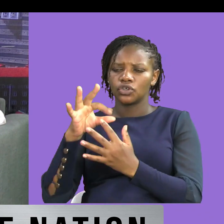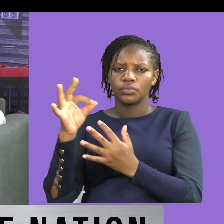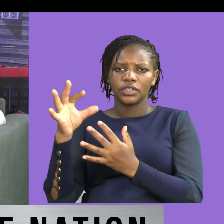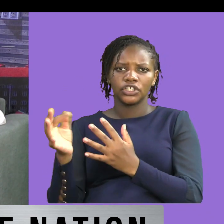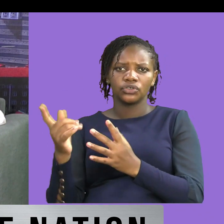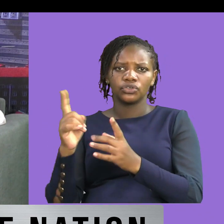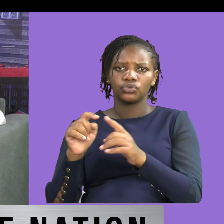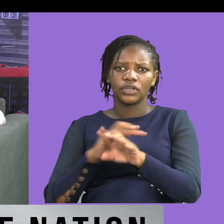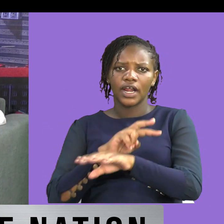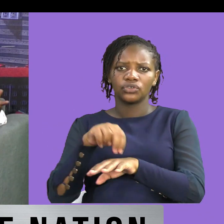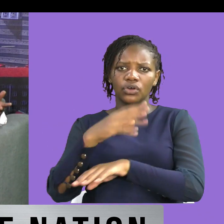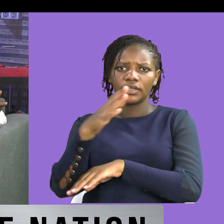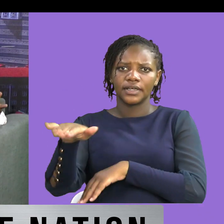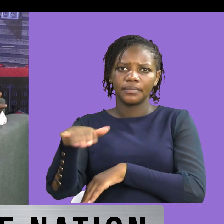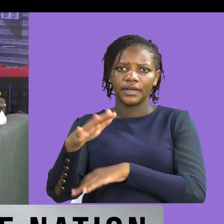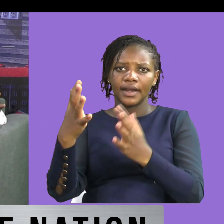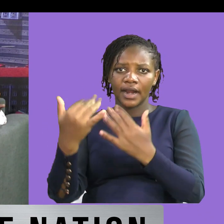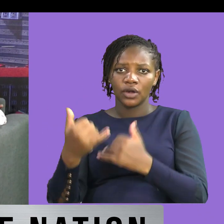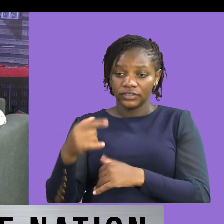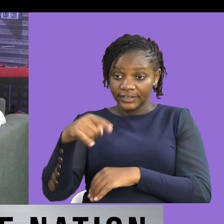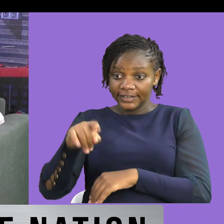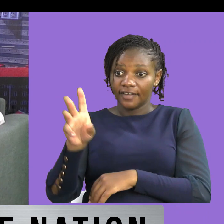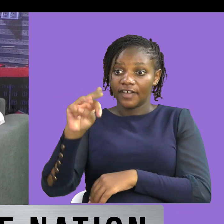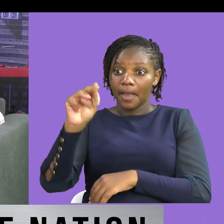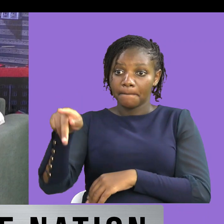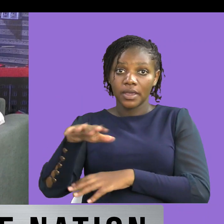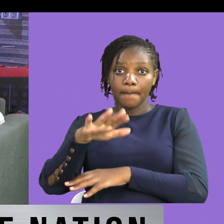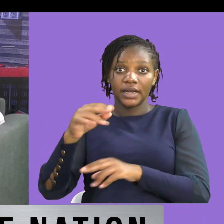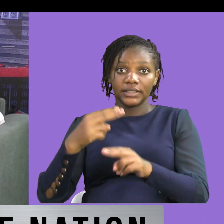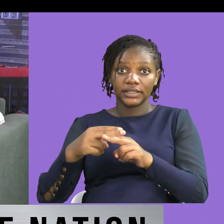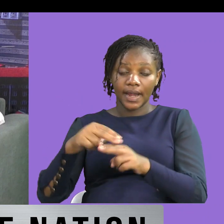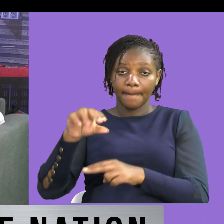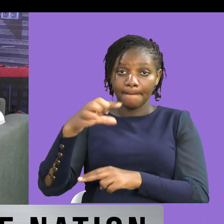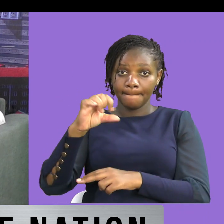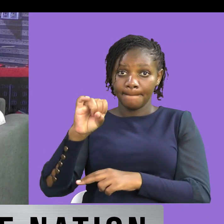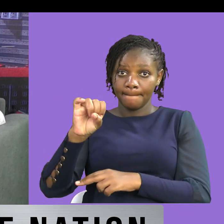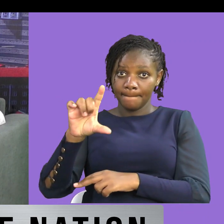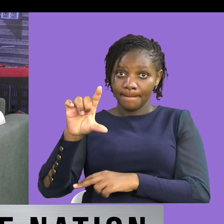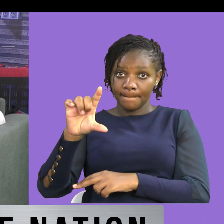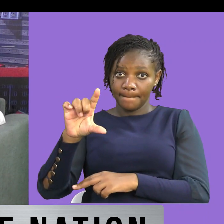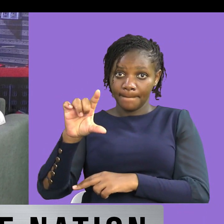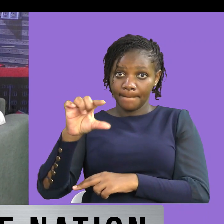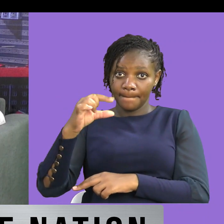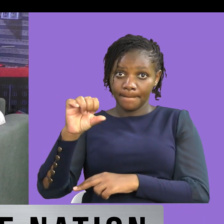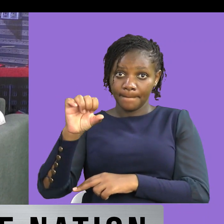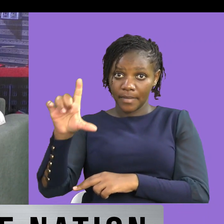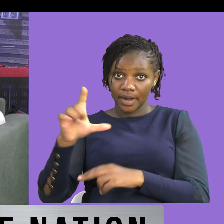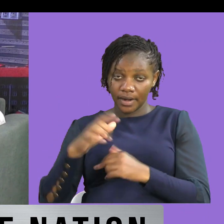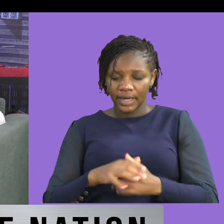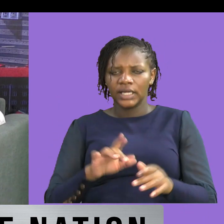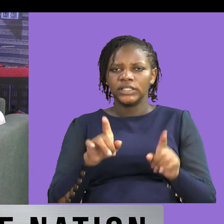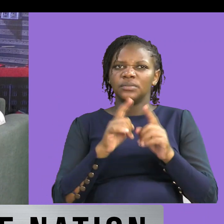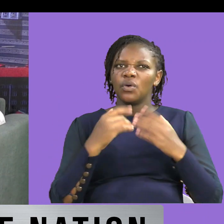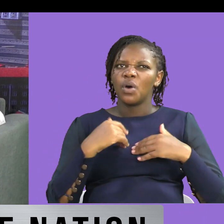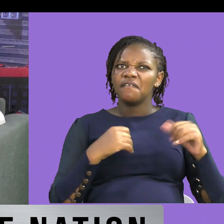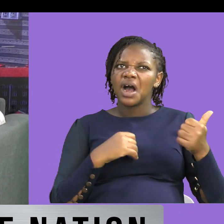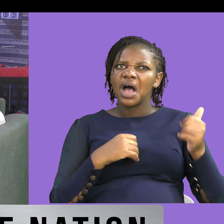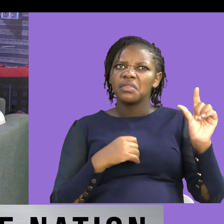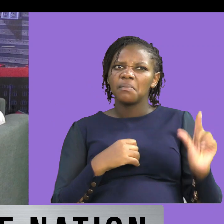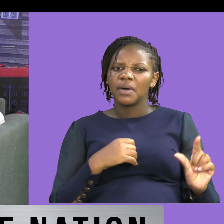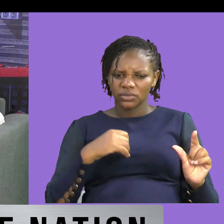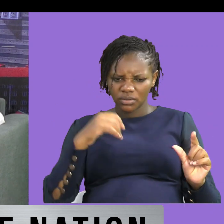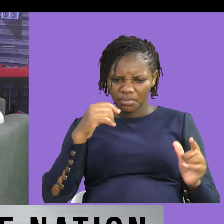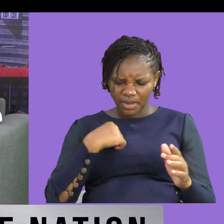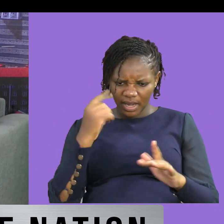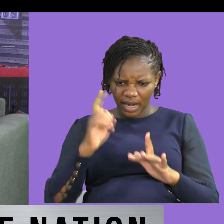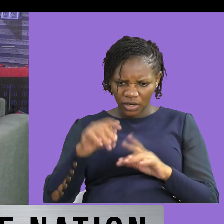to National Assembly. Now she's an MP Gilgil. There was another nomination of people like I don't